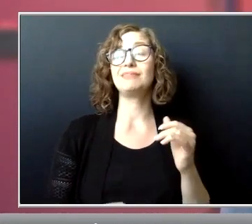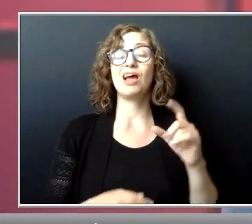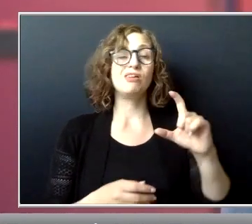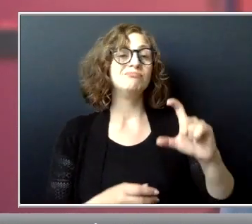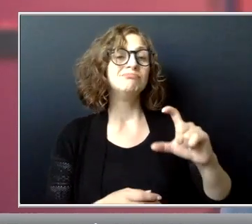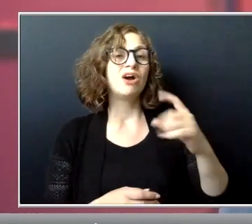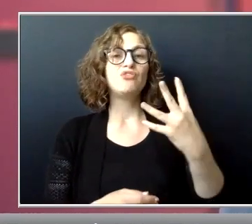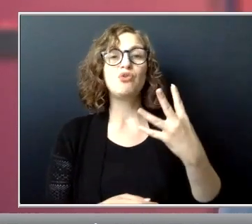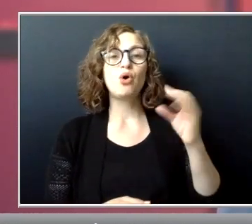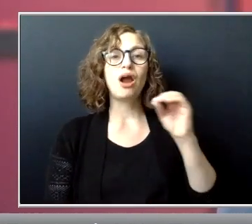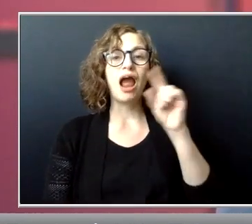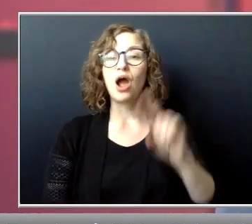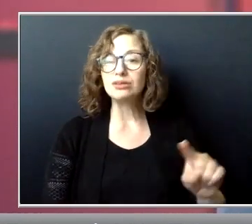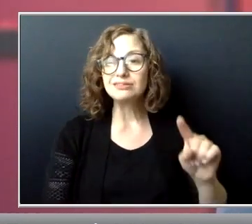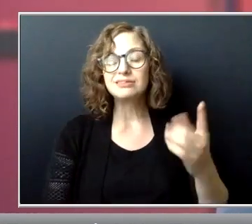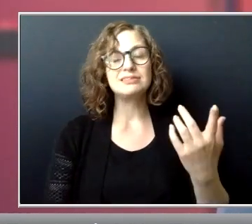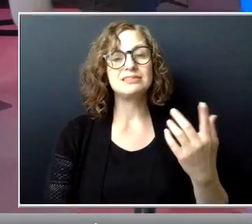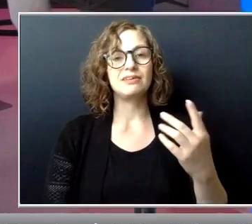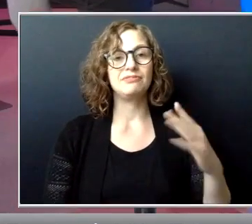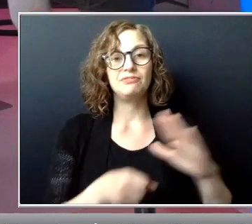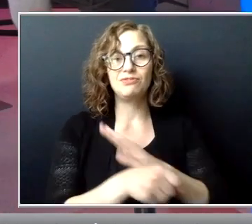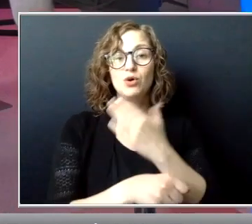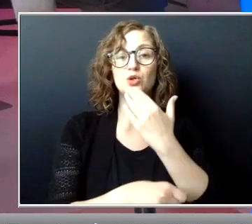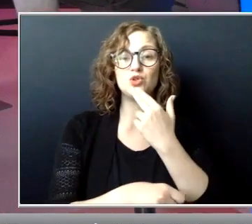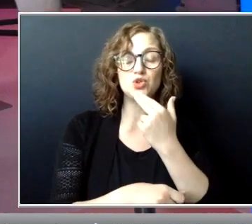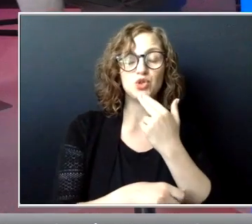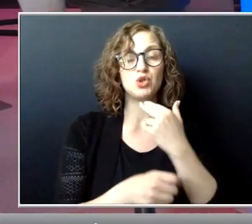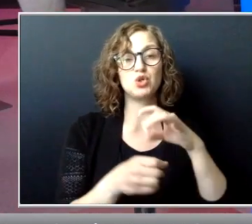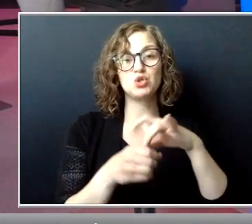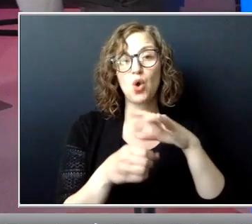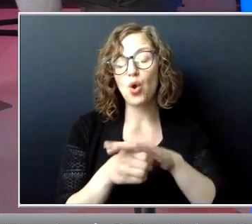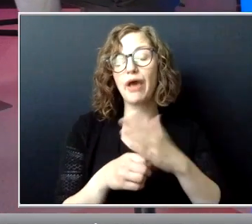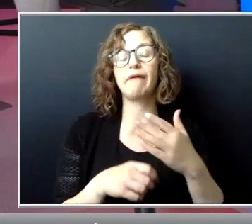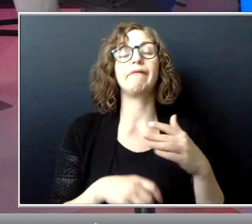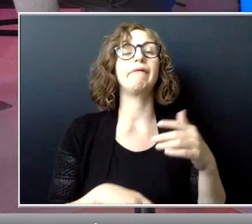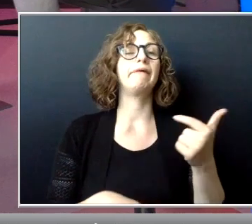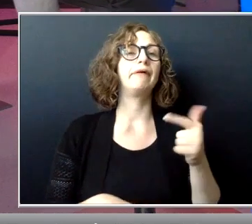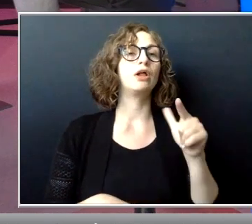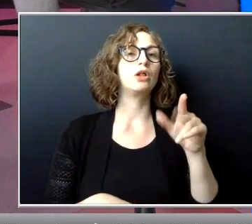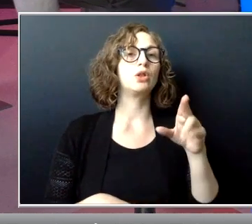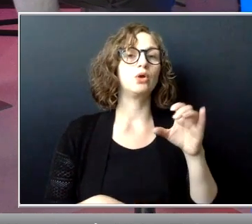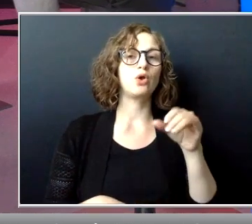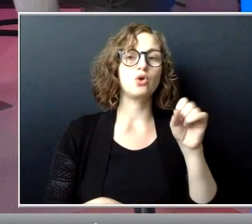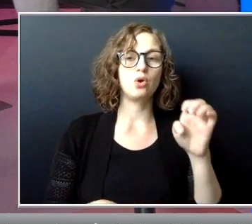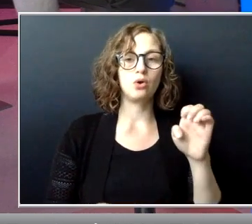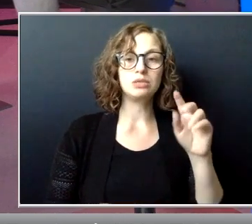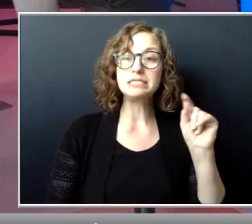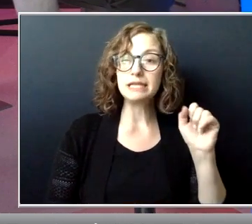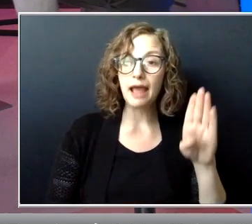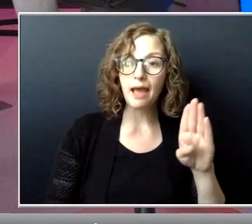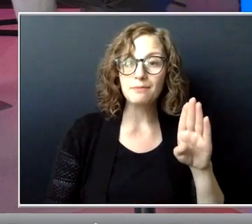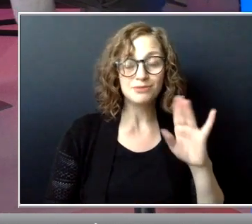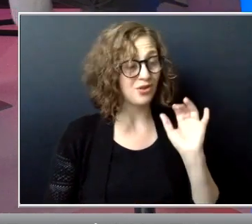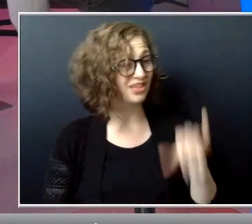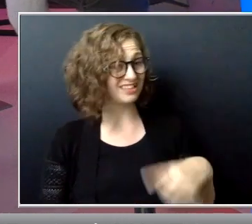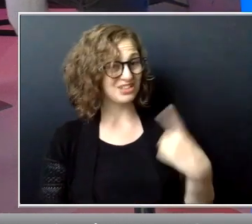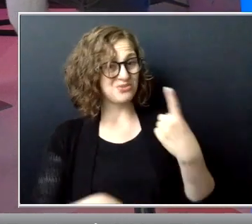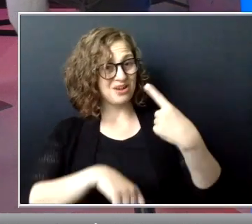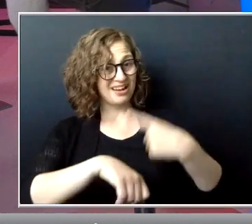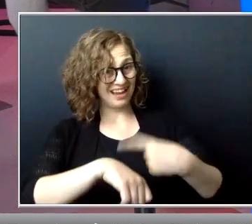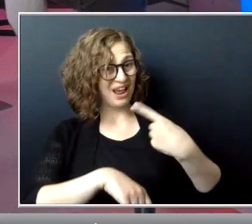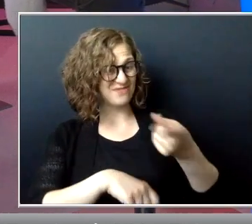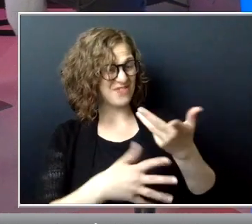glucose tabs as well. So that's the one time you would want to drink a Coca-Cola. Yeah, that's right? kind of the only time I drink soda.